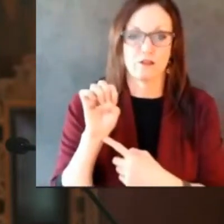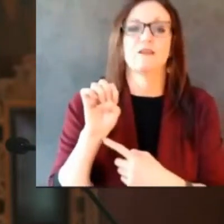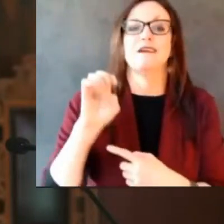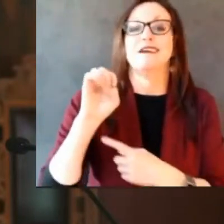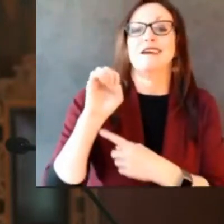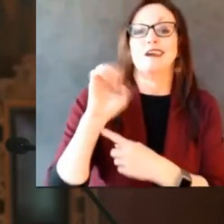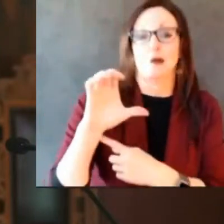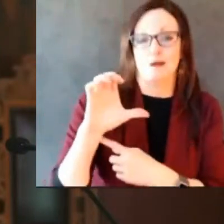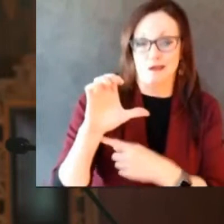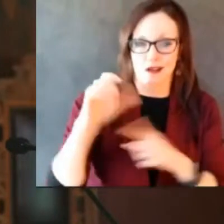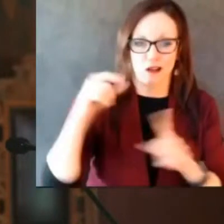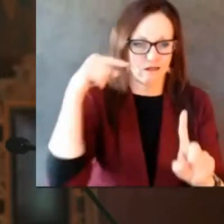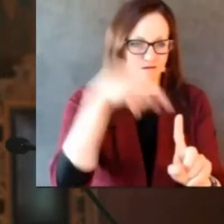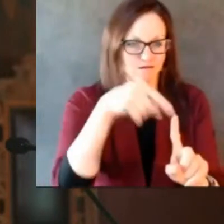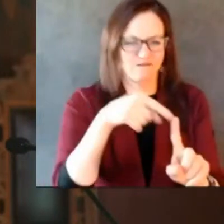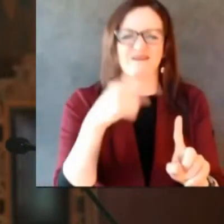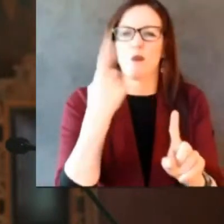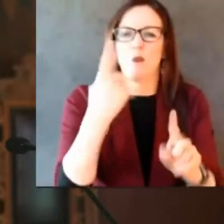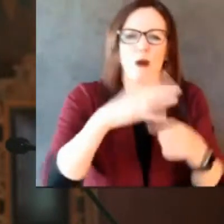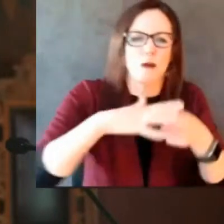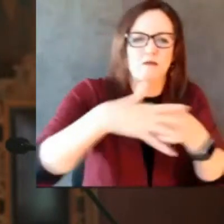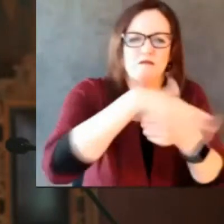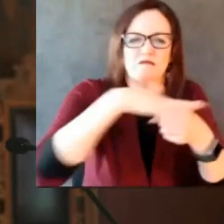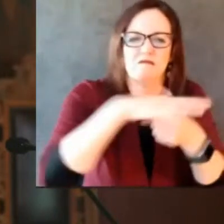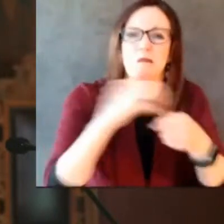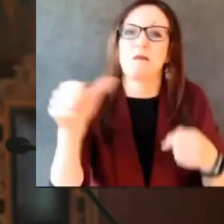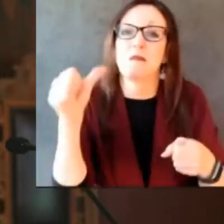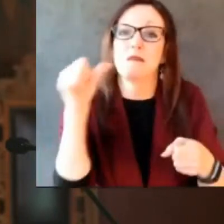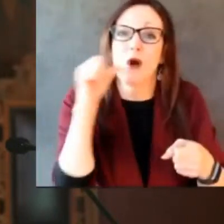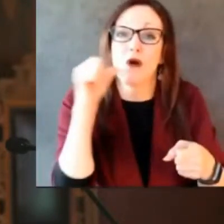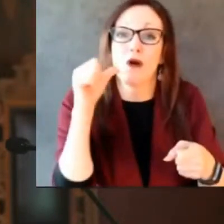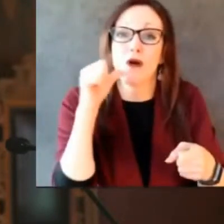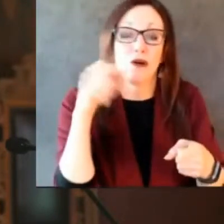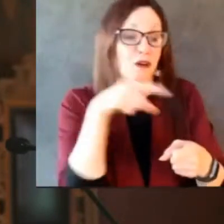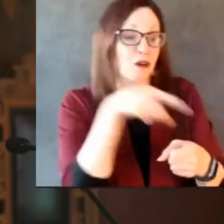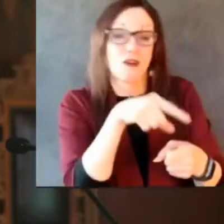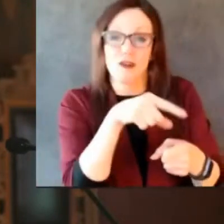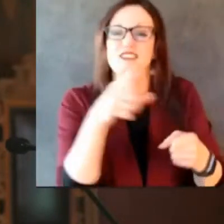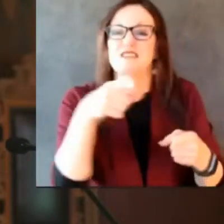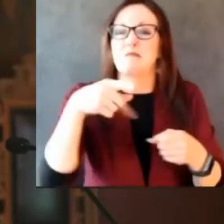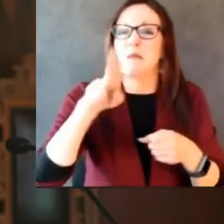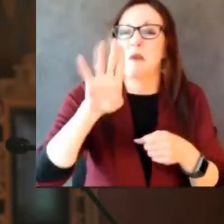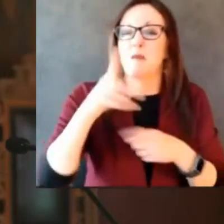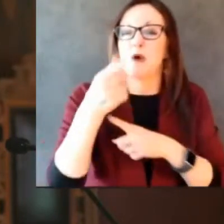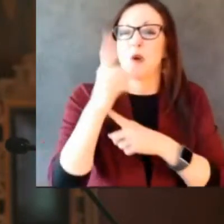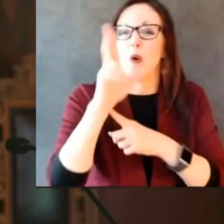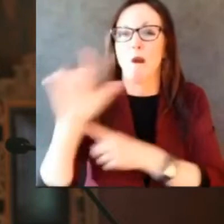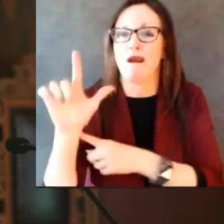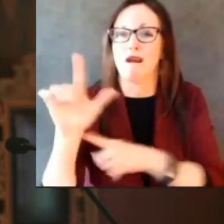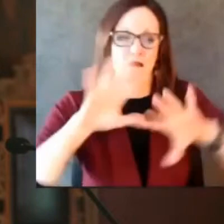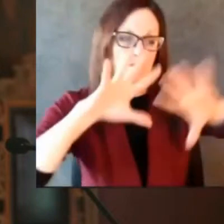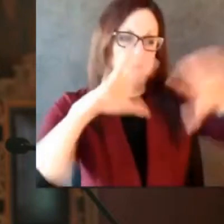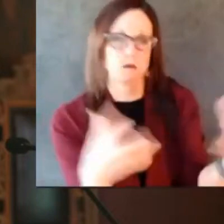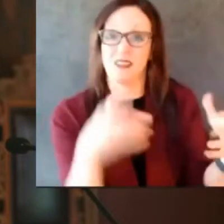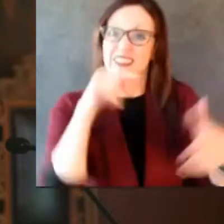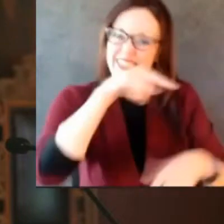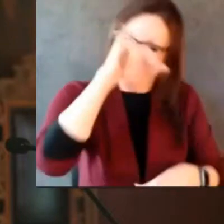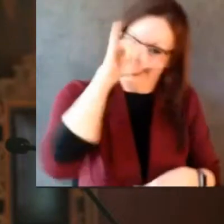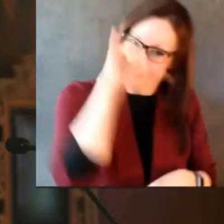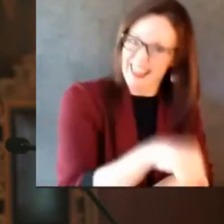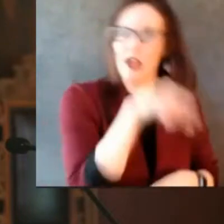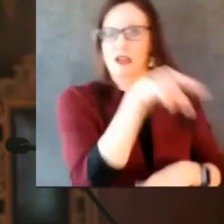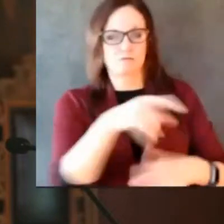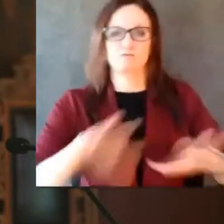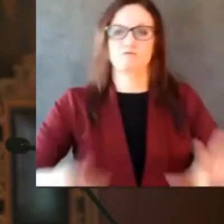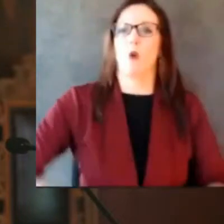to some of our mass vaccination clinic sites and some of our health systems that we're doing 1,000, even 2,000